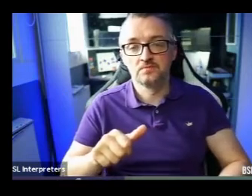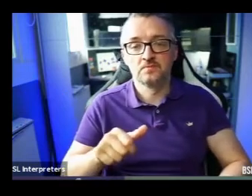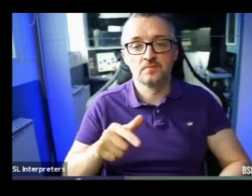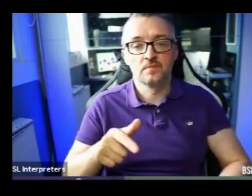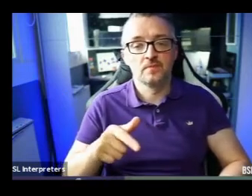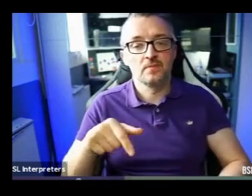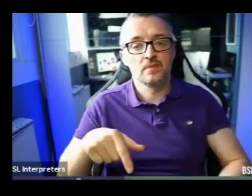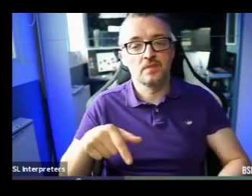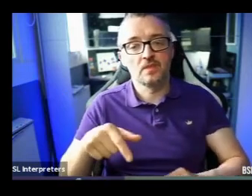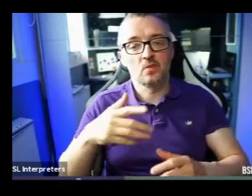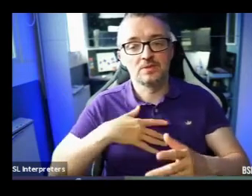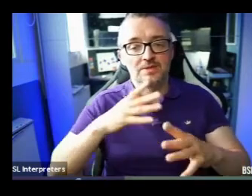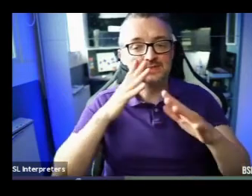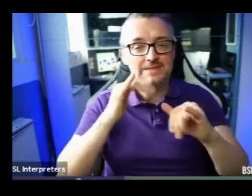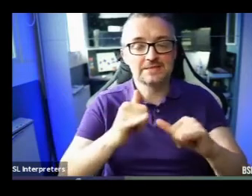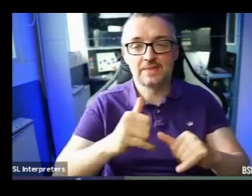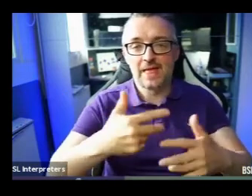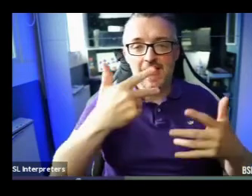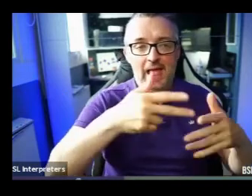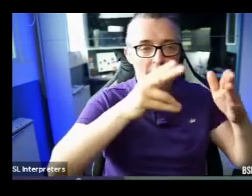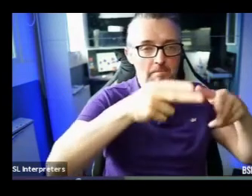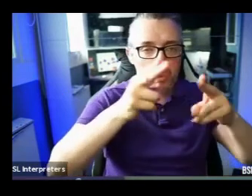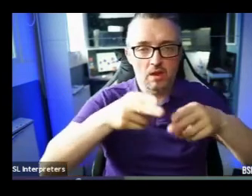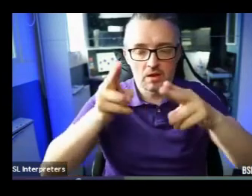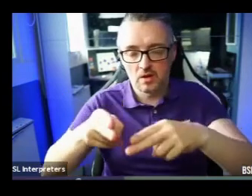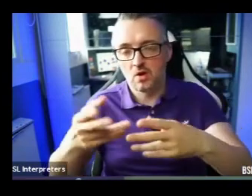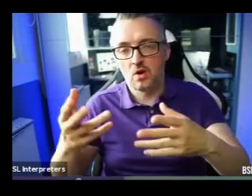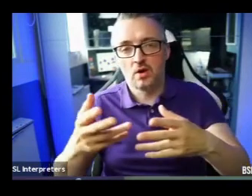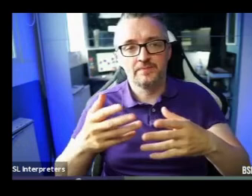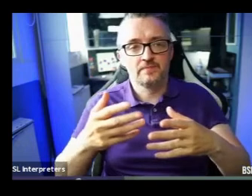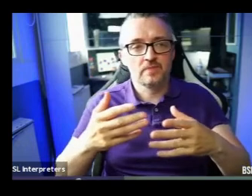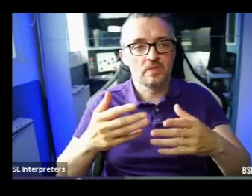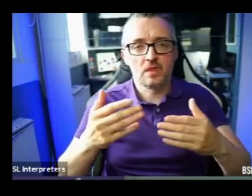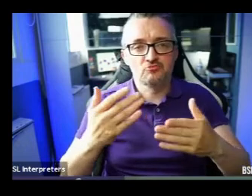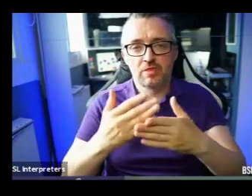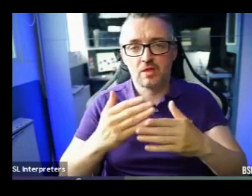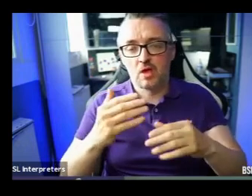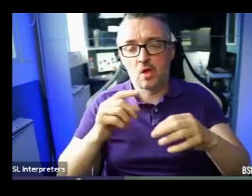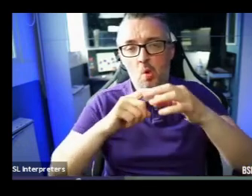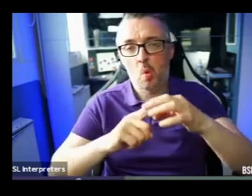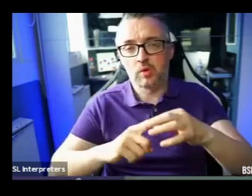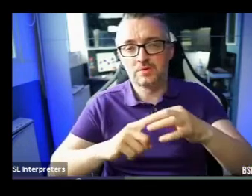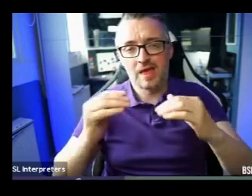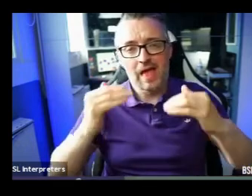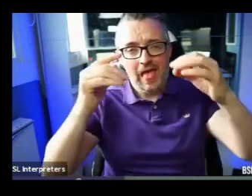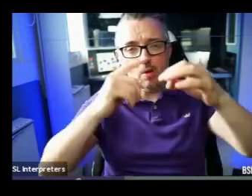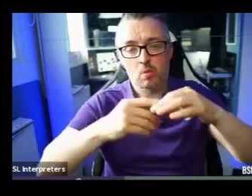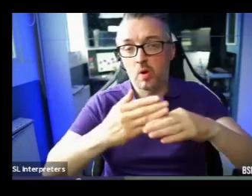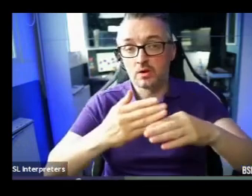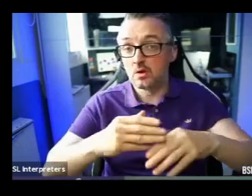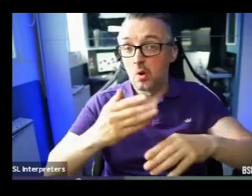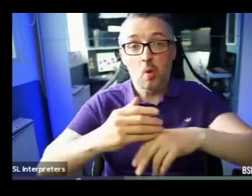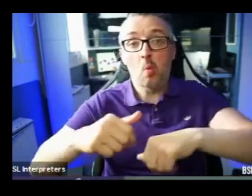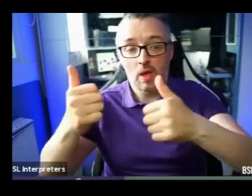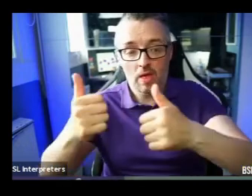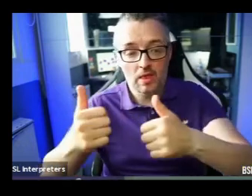Our improvement work in terms of testing the 8-pillar model and advanced care models, really high quality work, works really well in